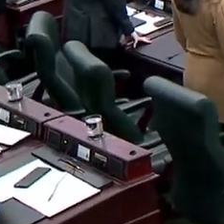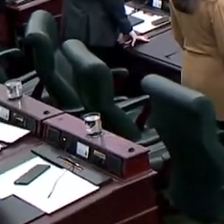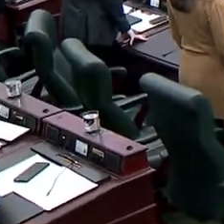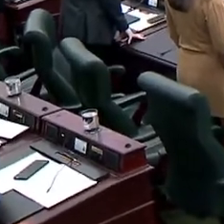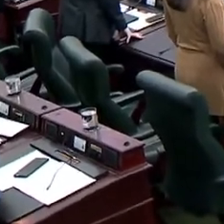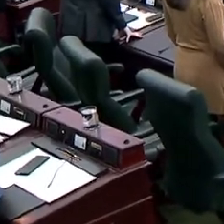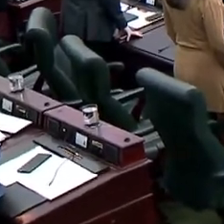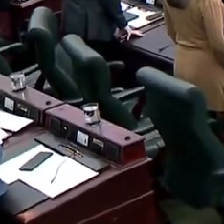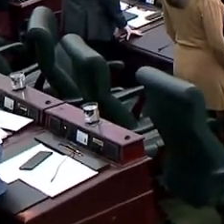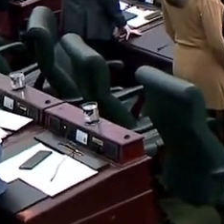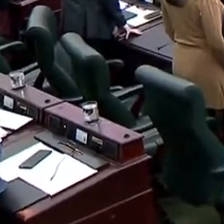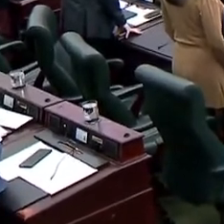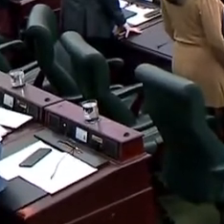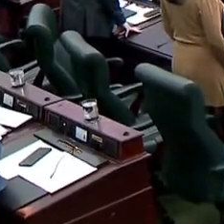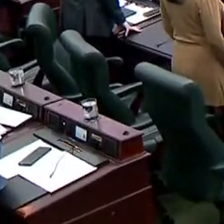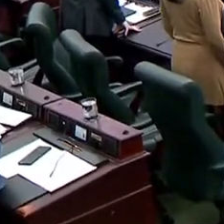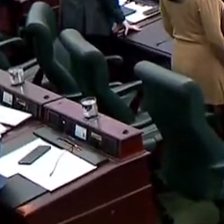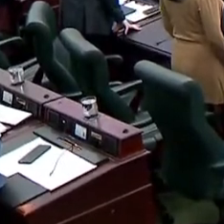pieces